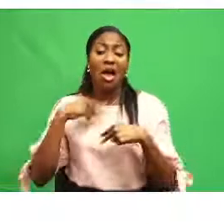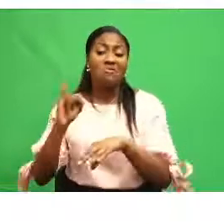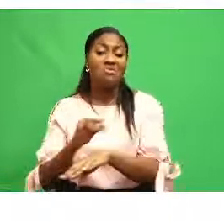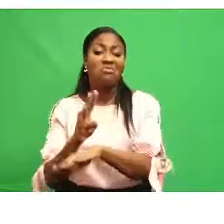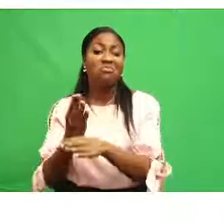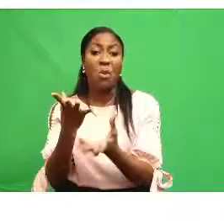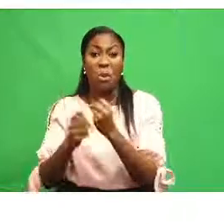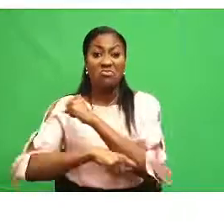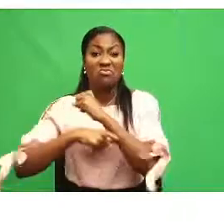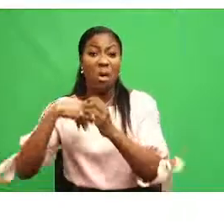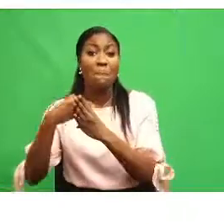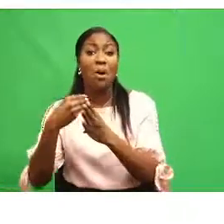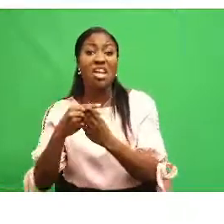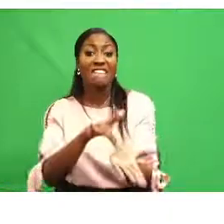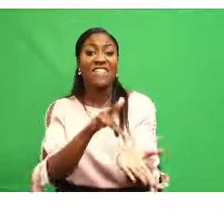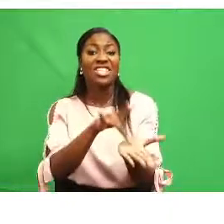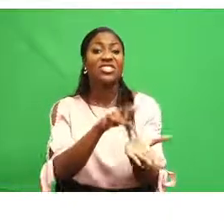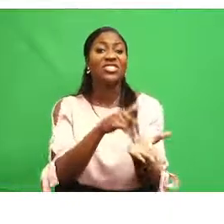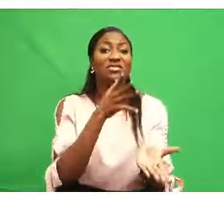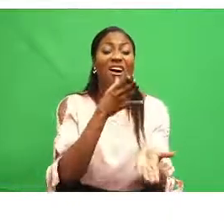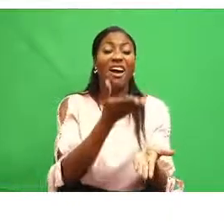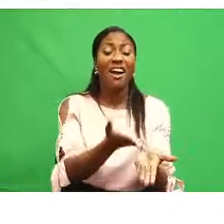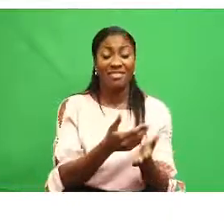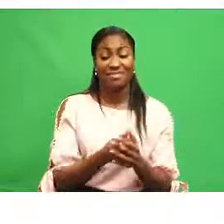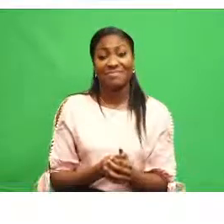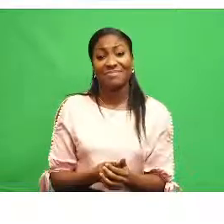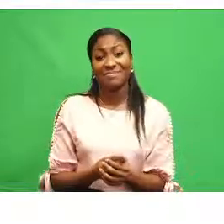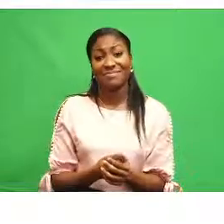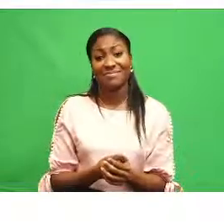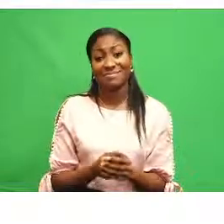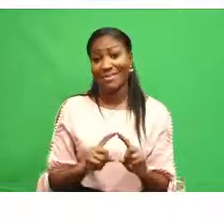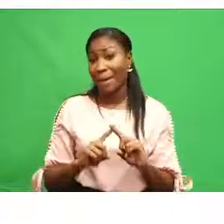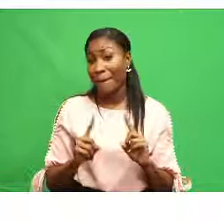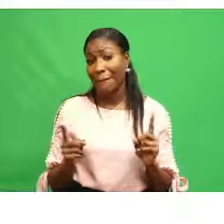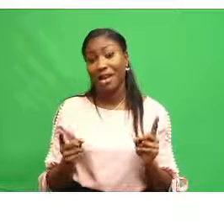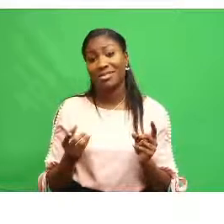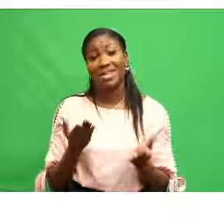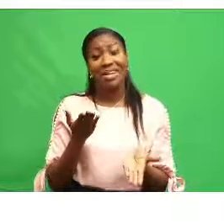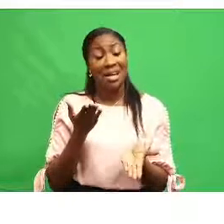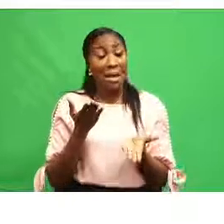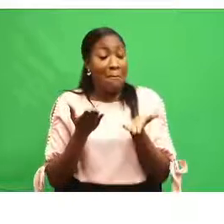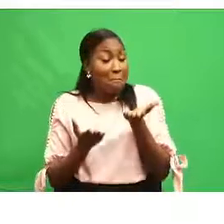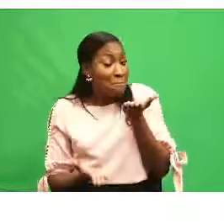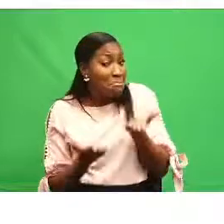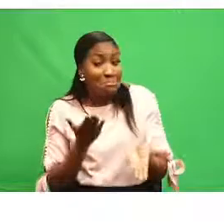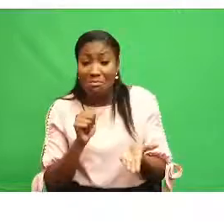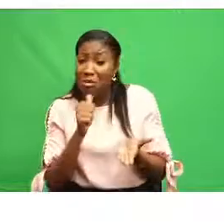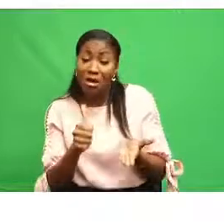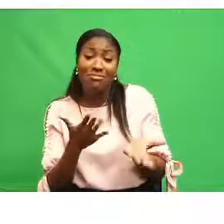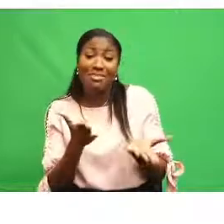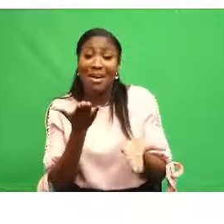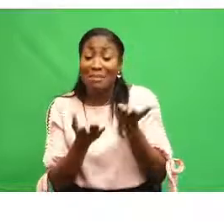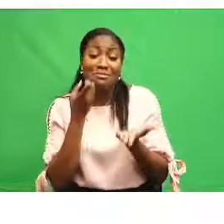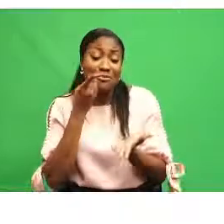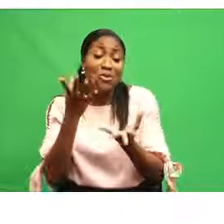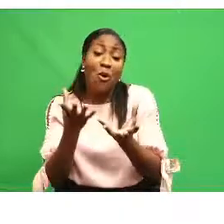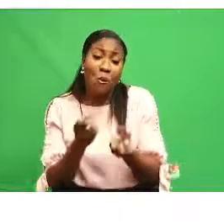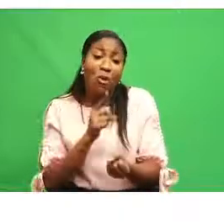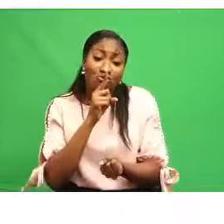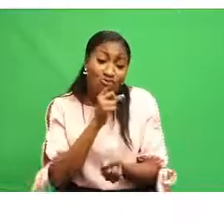money and take advantage of the circumstances, but that may not be Mary's position. But on the other